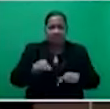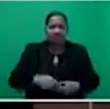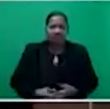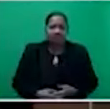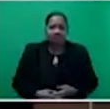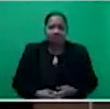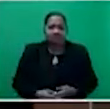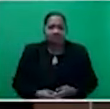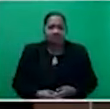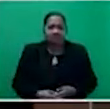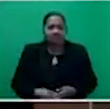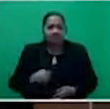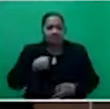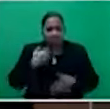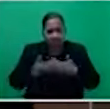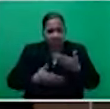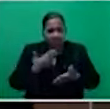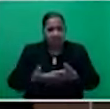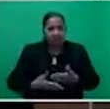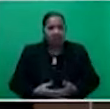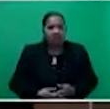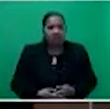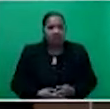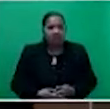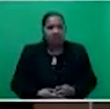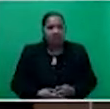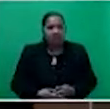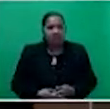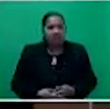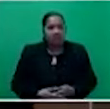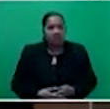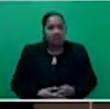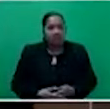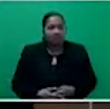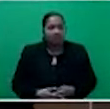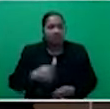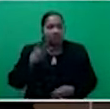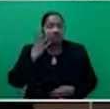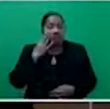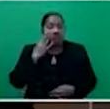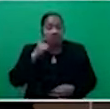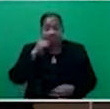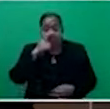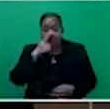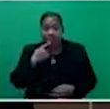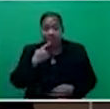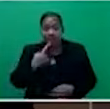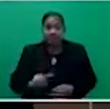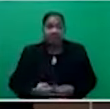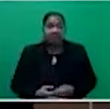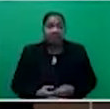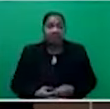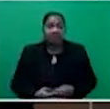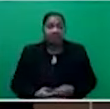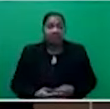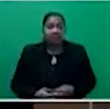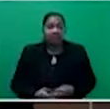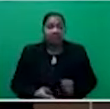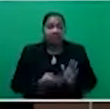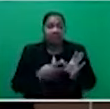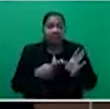And let me explain it. Understand what you want to say. When people say that the native land